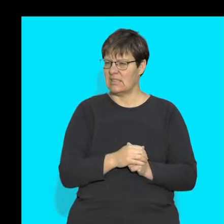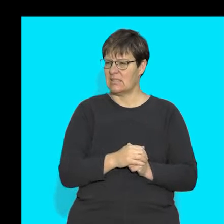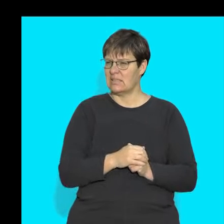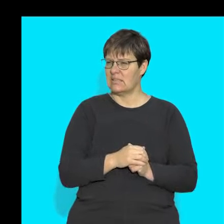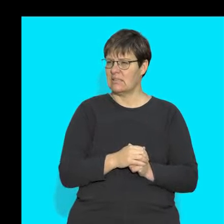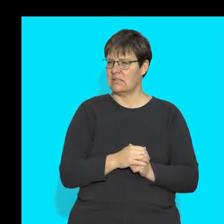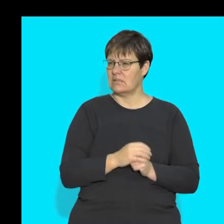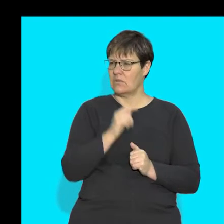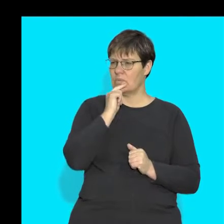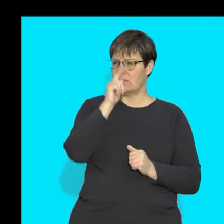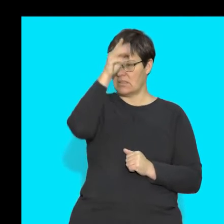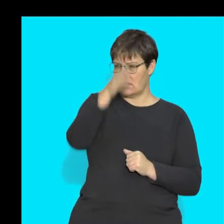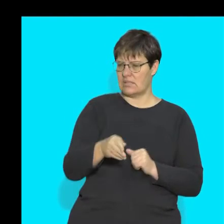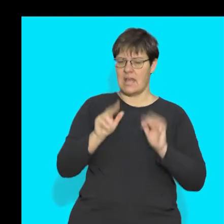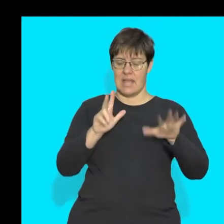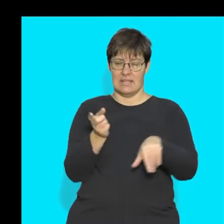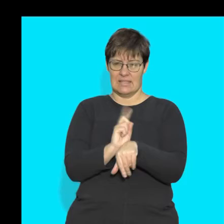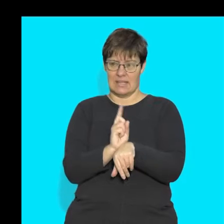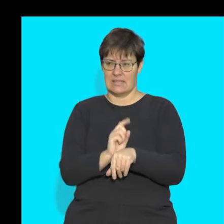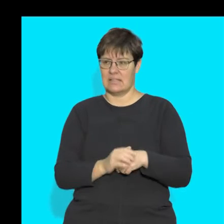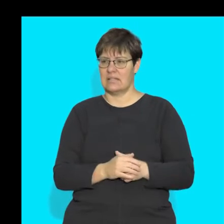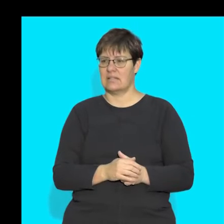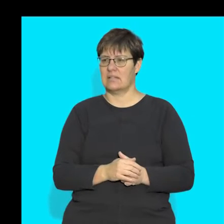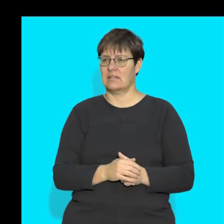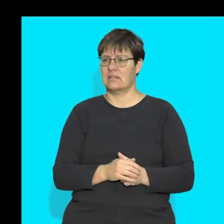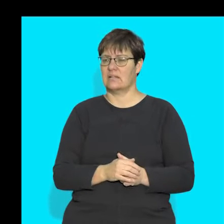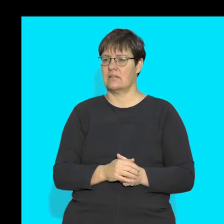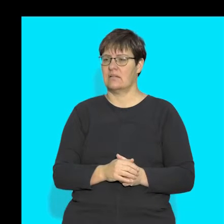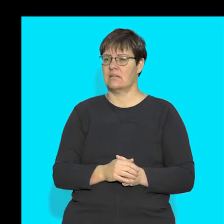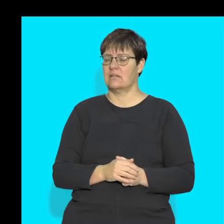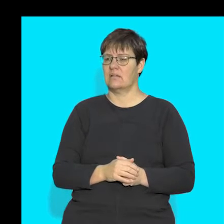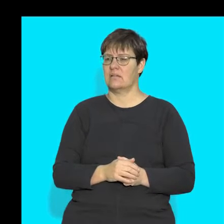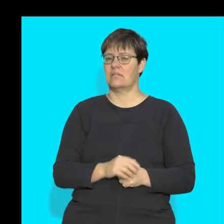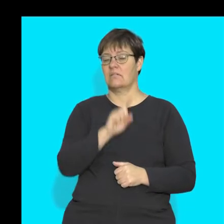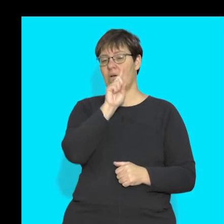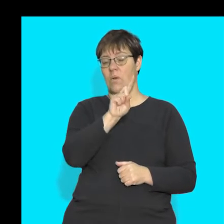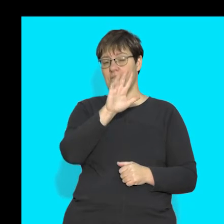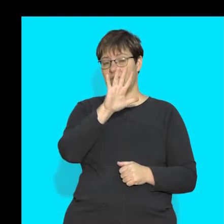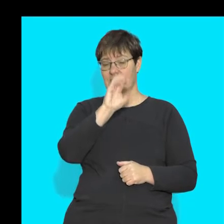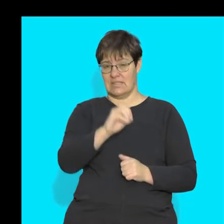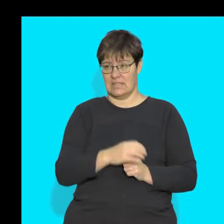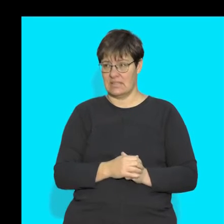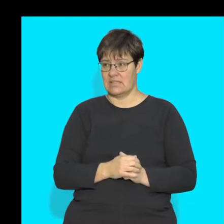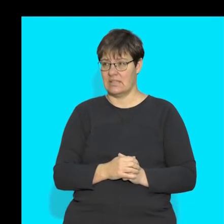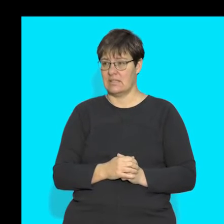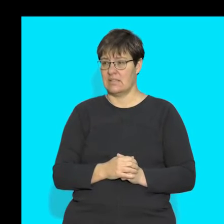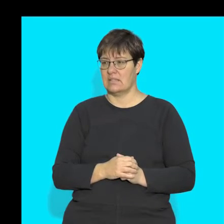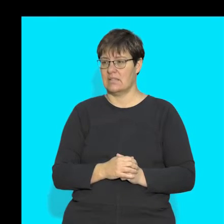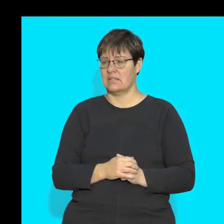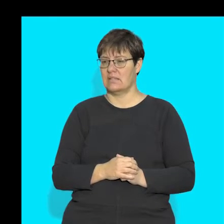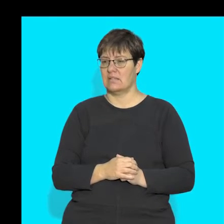use this point, 8 seconds, and 150. Maybe we can just do